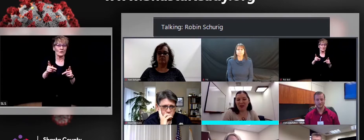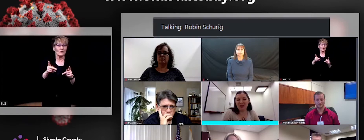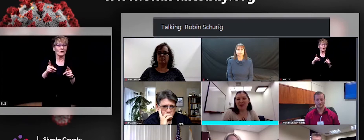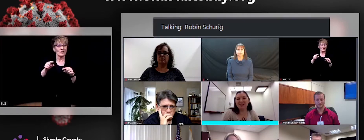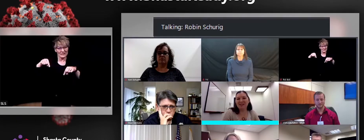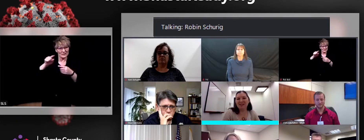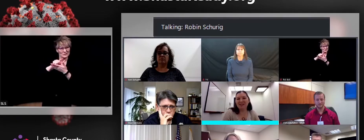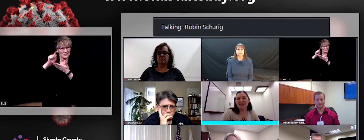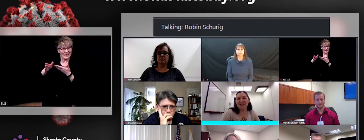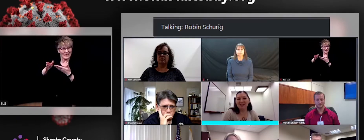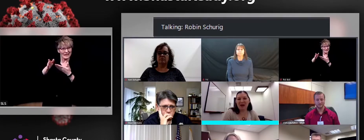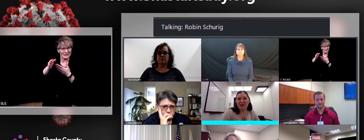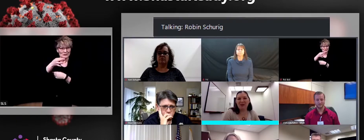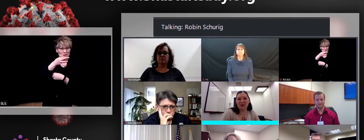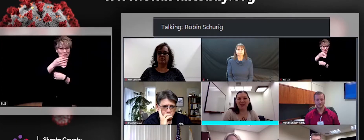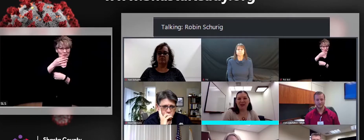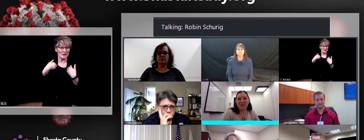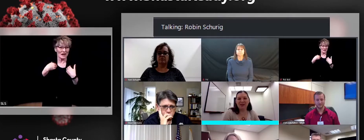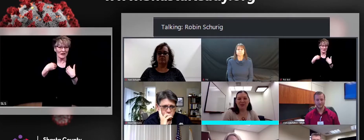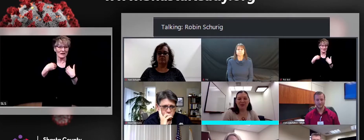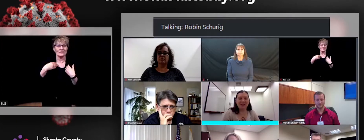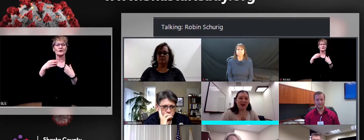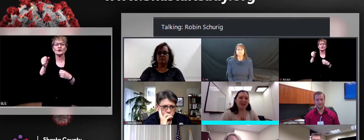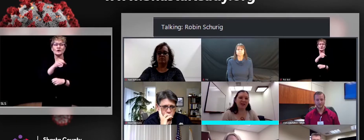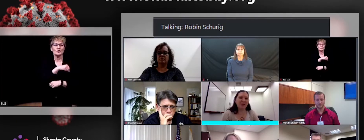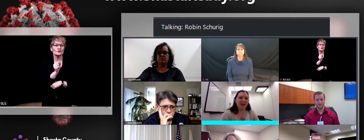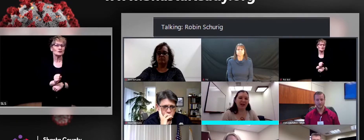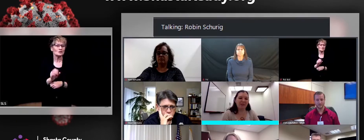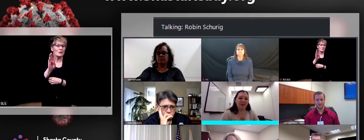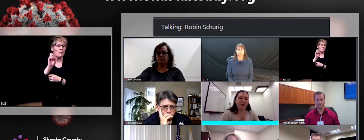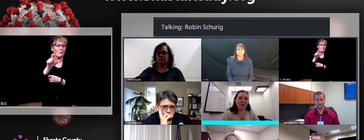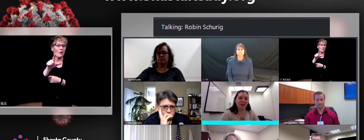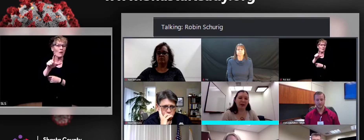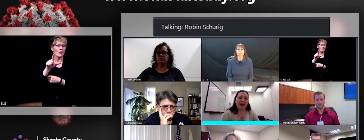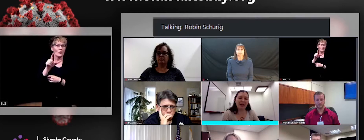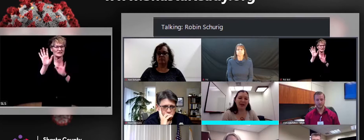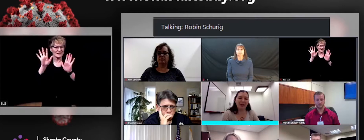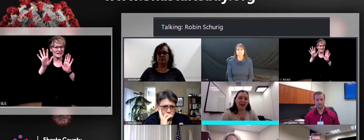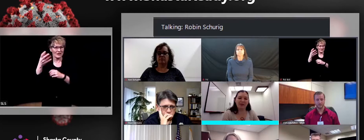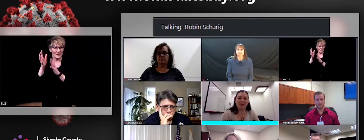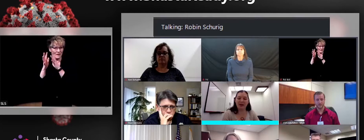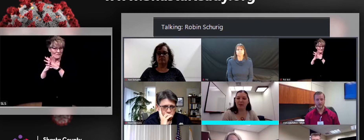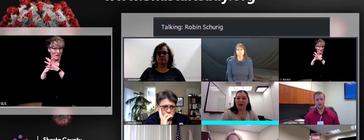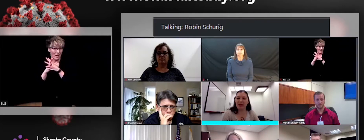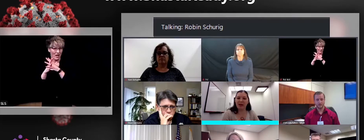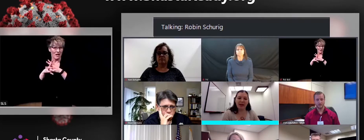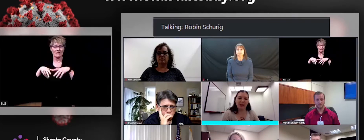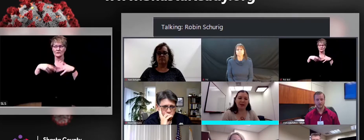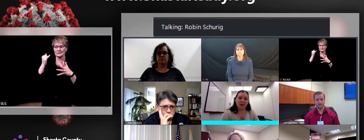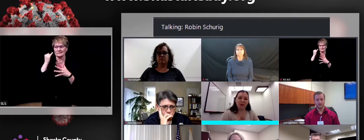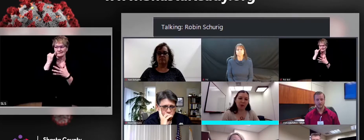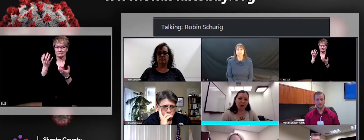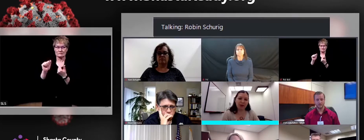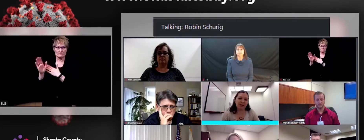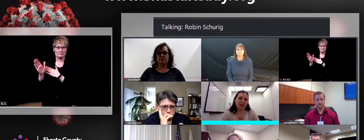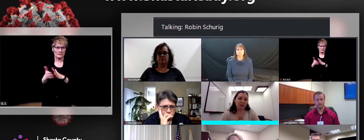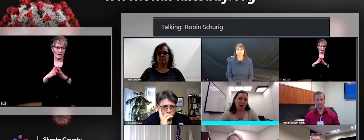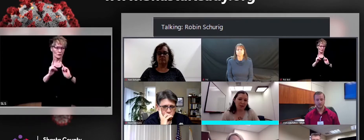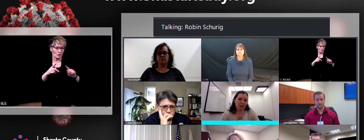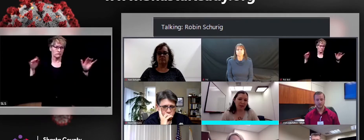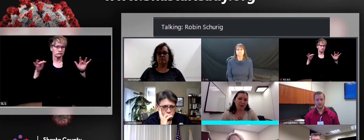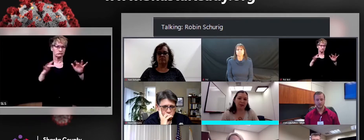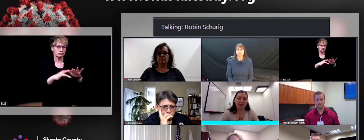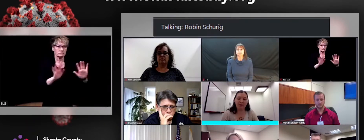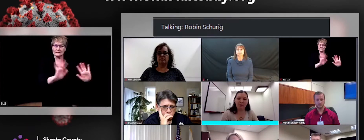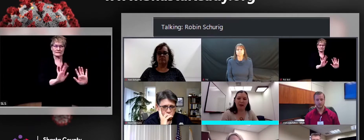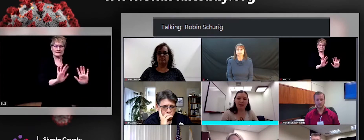not hold those gatherings at this time in order to help us move into that red tier. But if people are planning gatherings, if they could be kept outdoors,